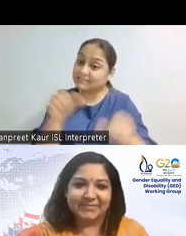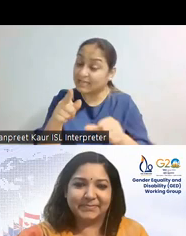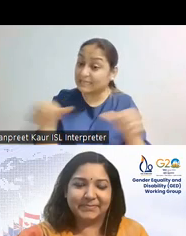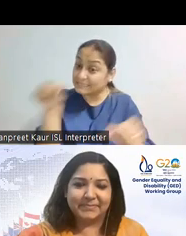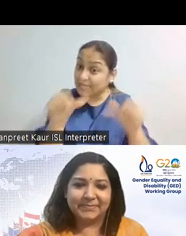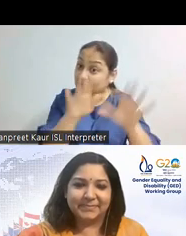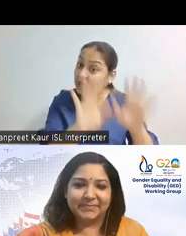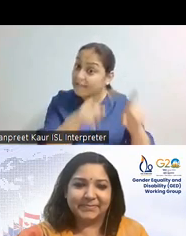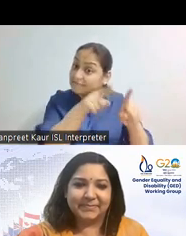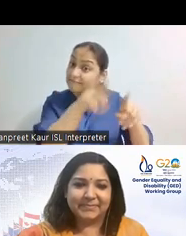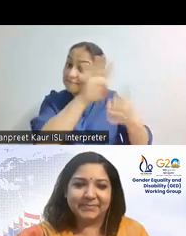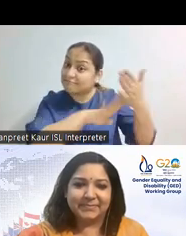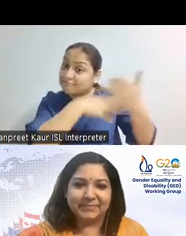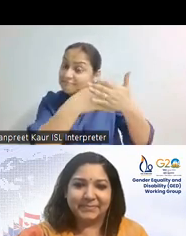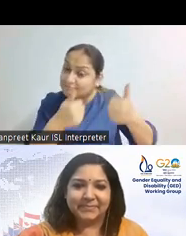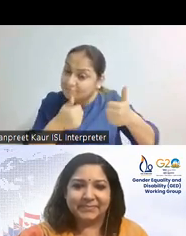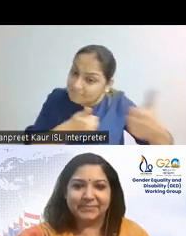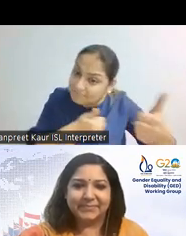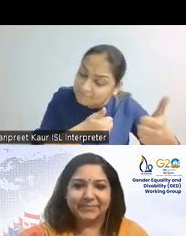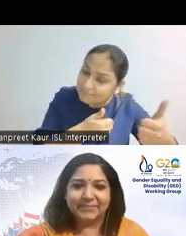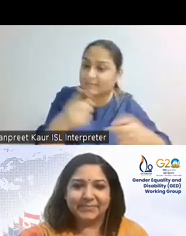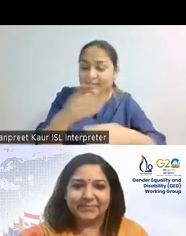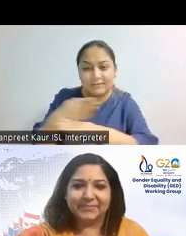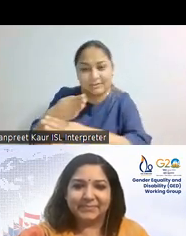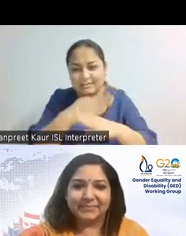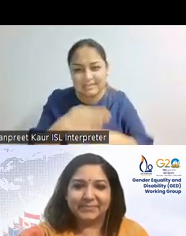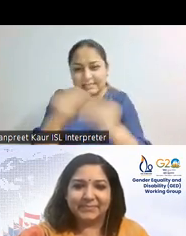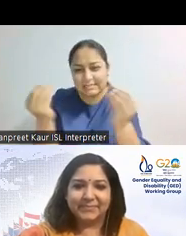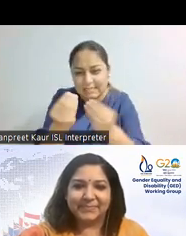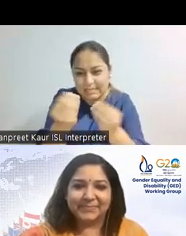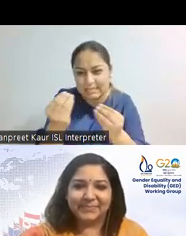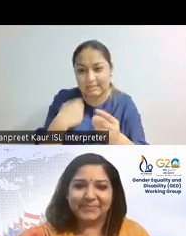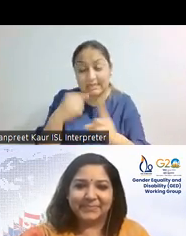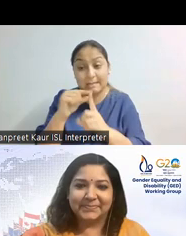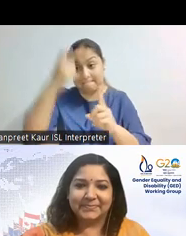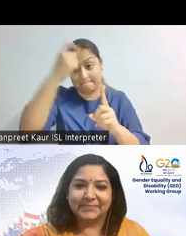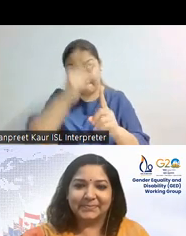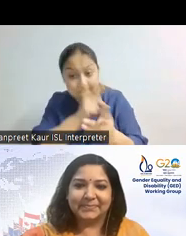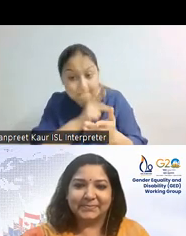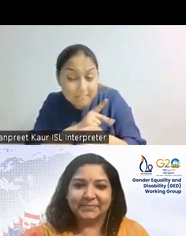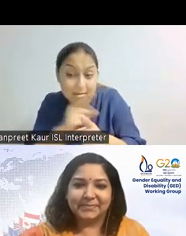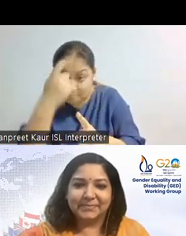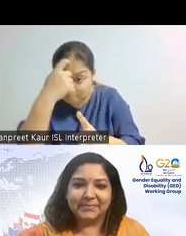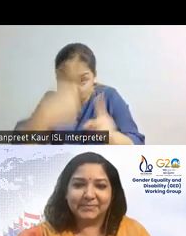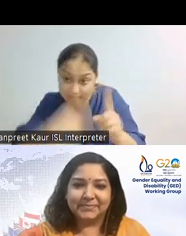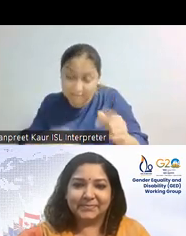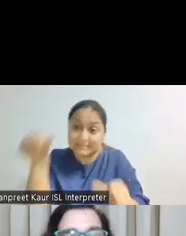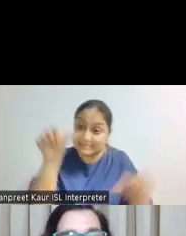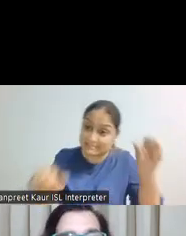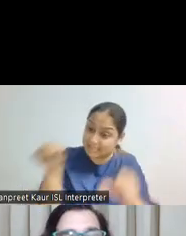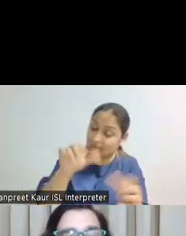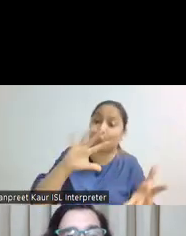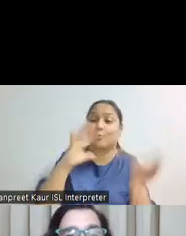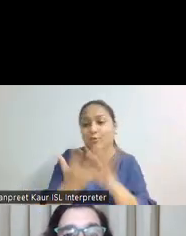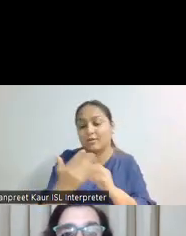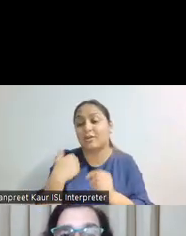method. And today, I'm going to share with you my private method to look science and to look the world. I